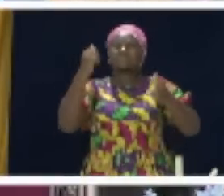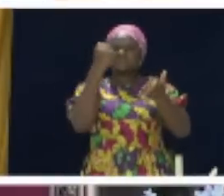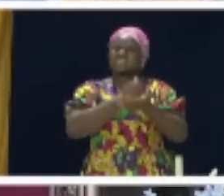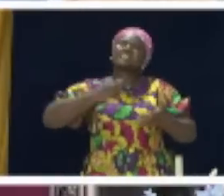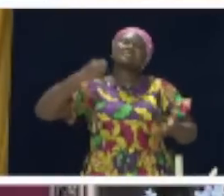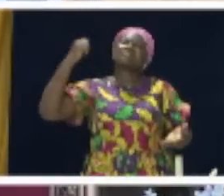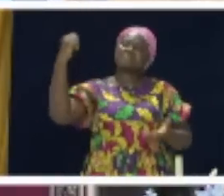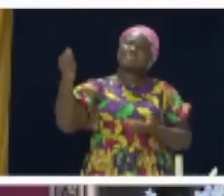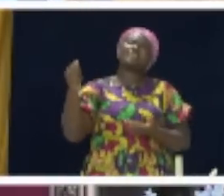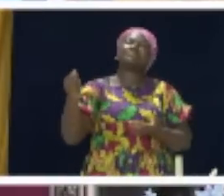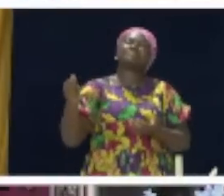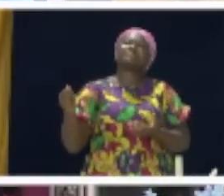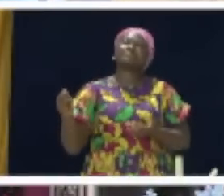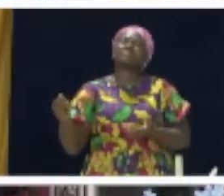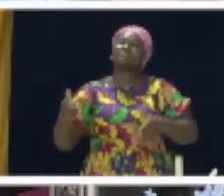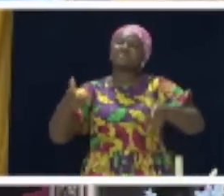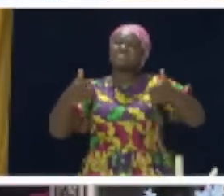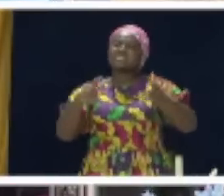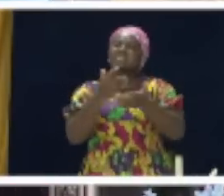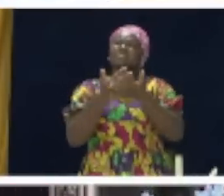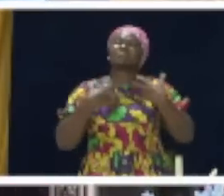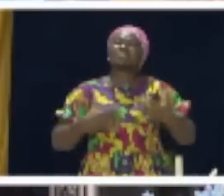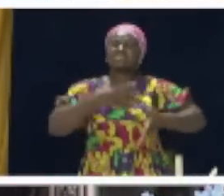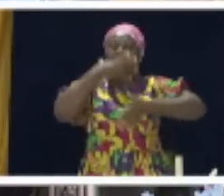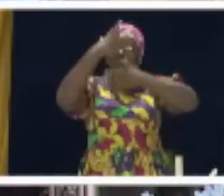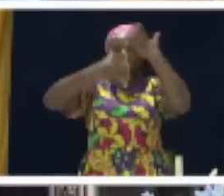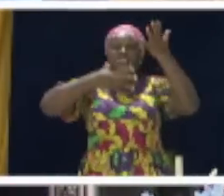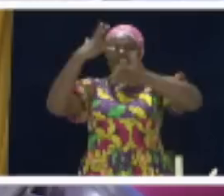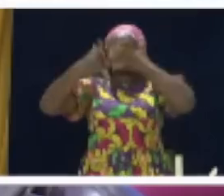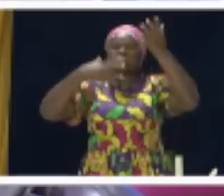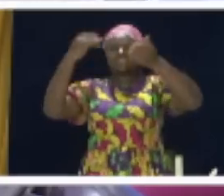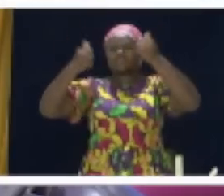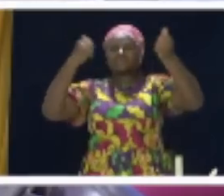Amen. Let somebody shout hallelujah.